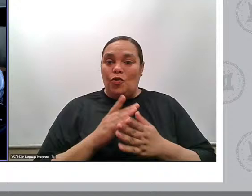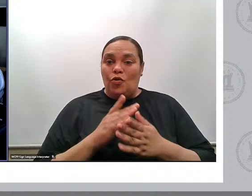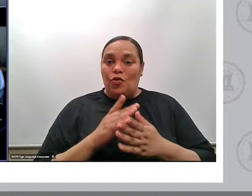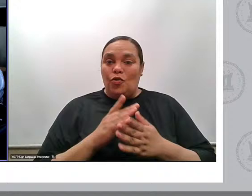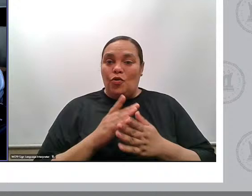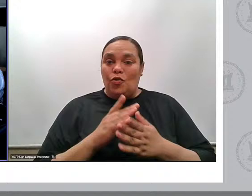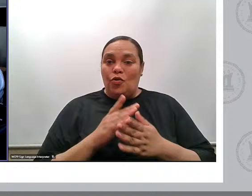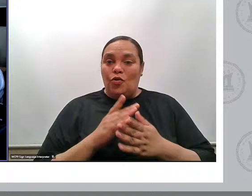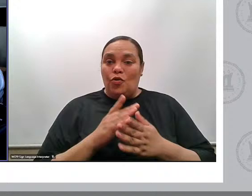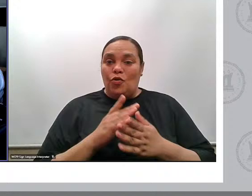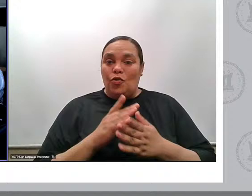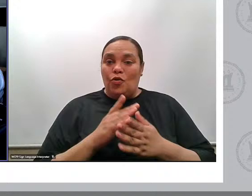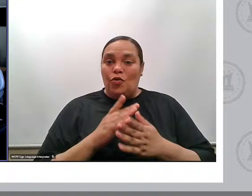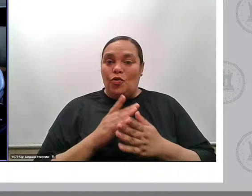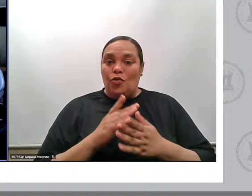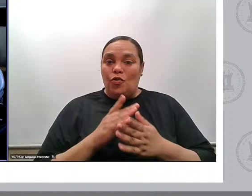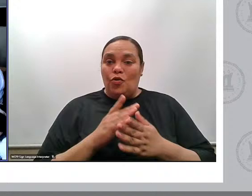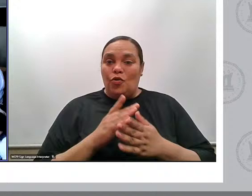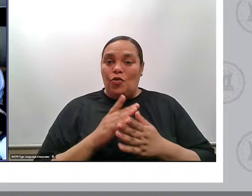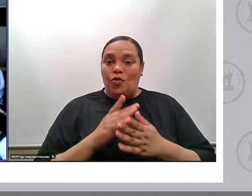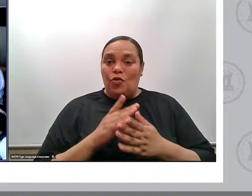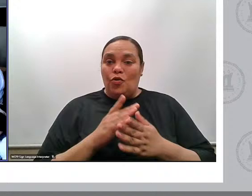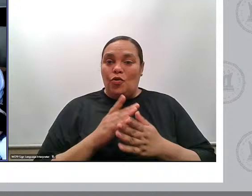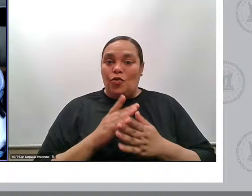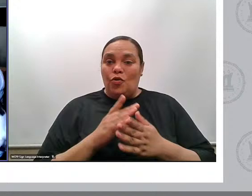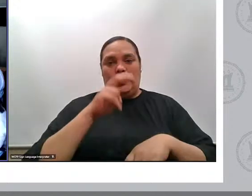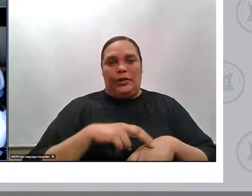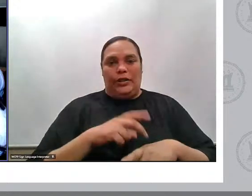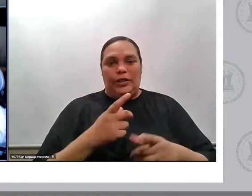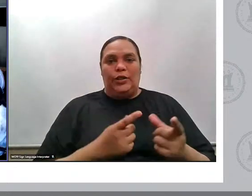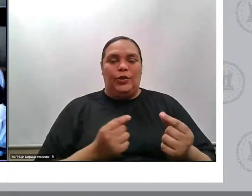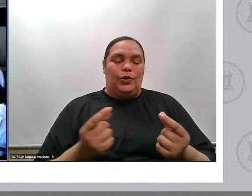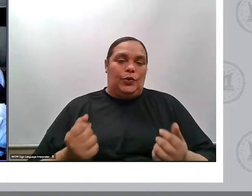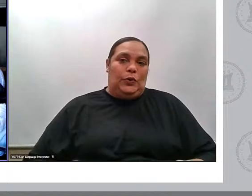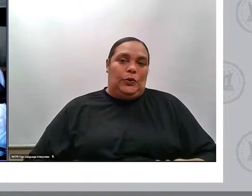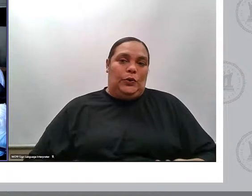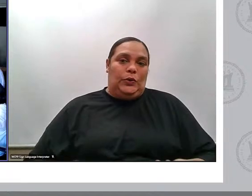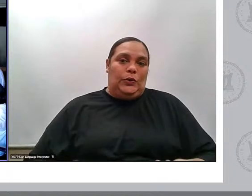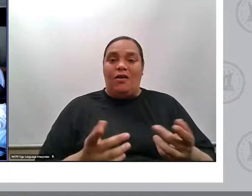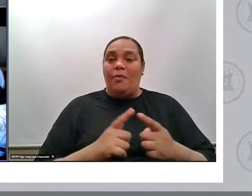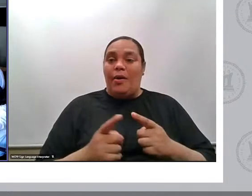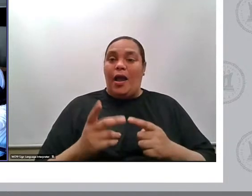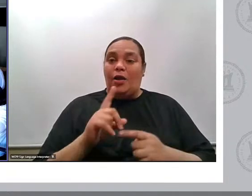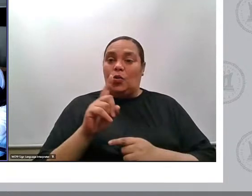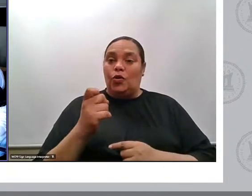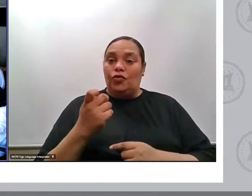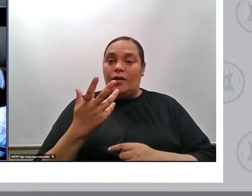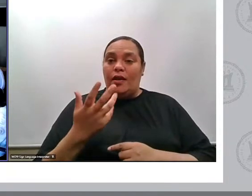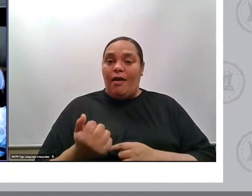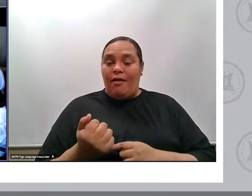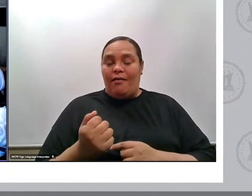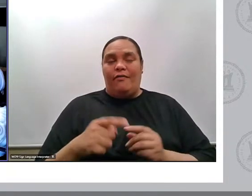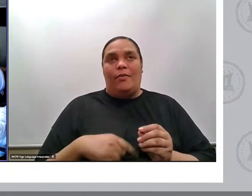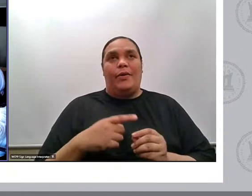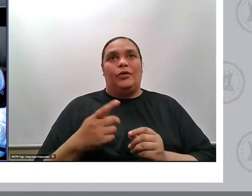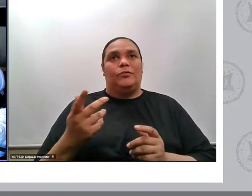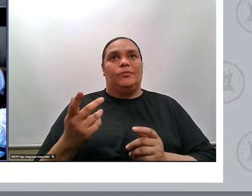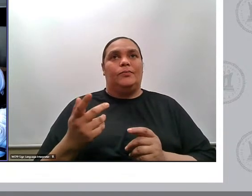broad mandate in terms of the various interests that they need to serve. There is a question in terms